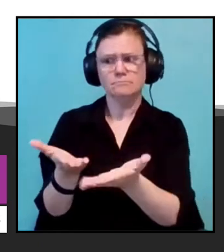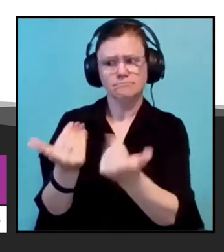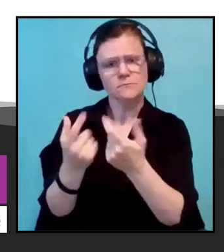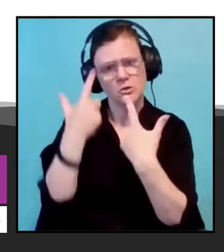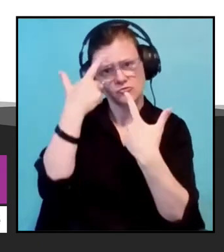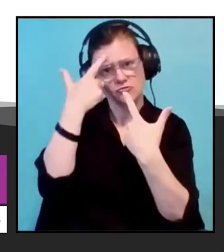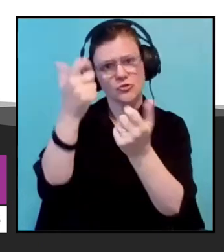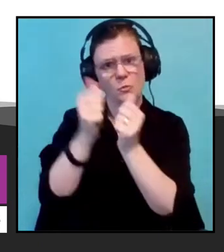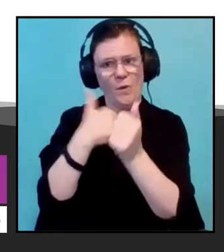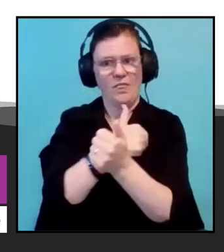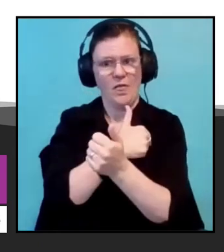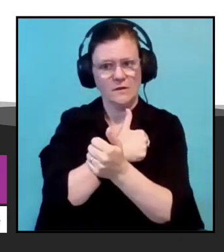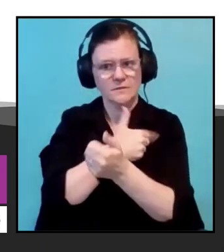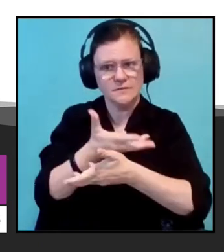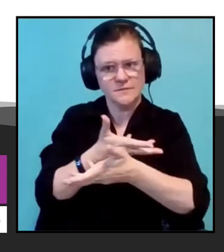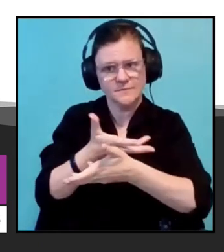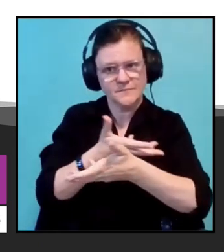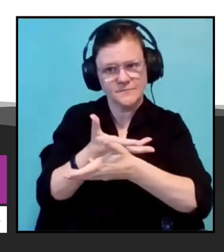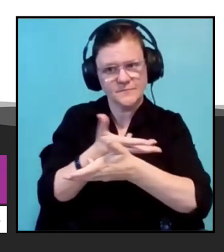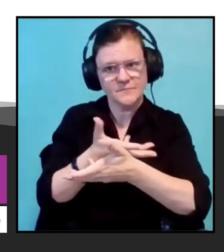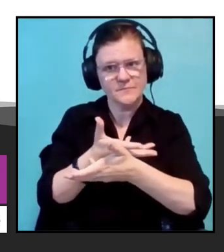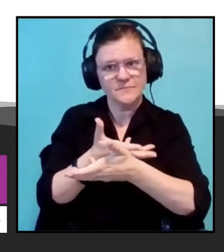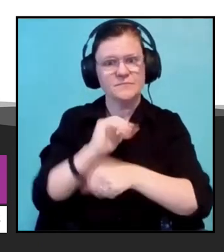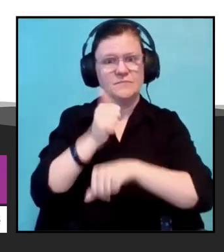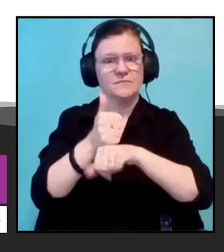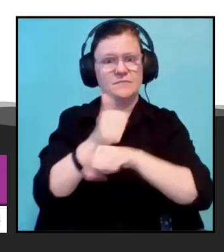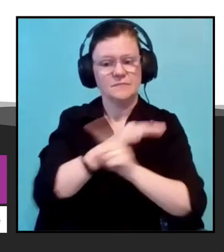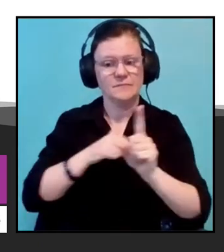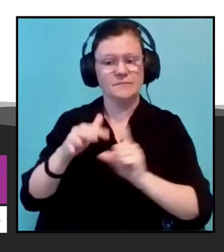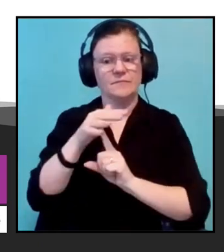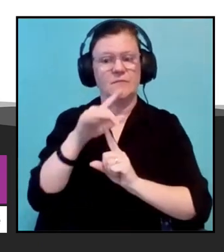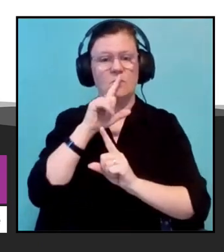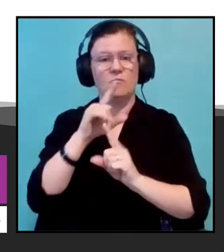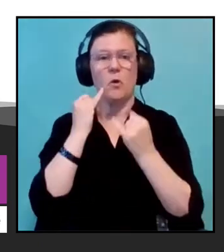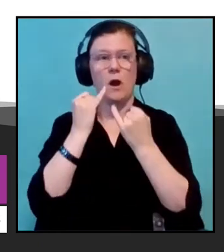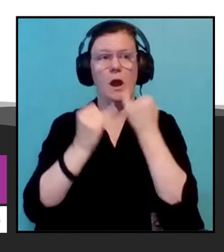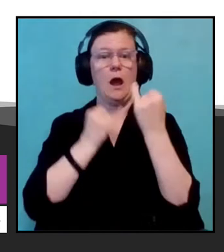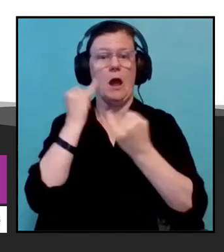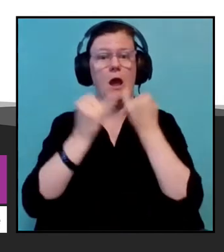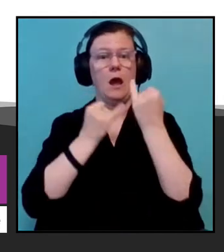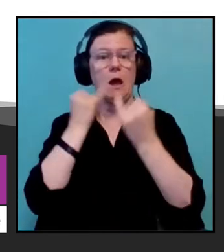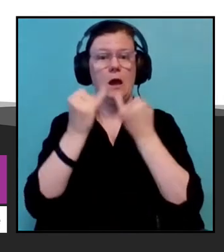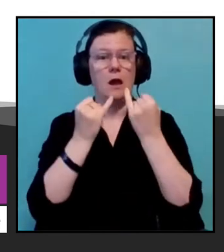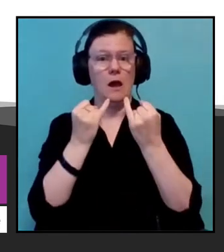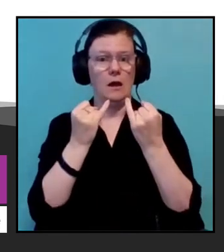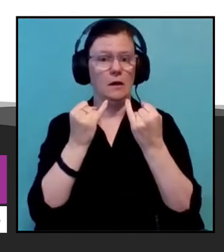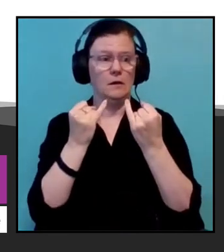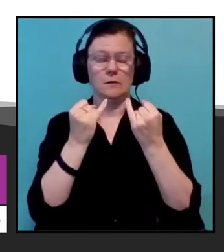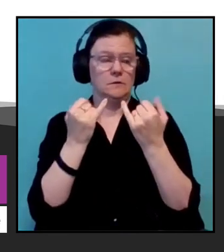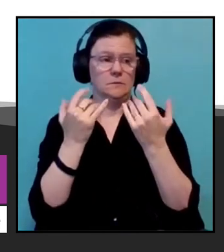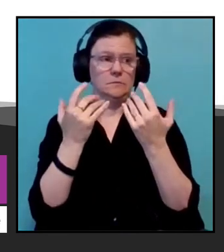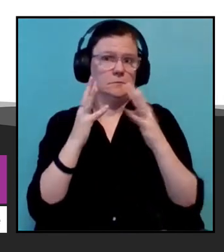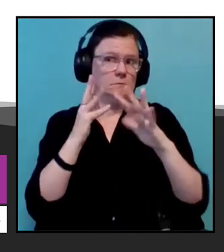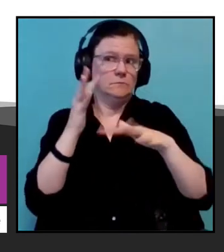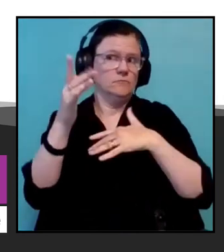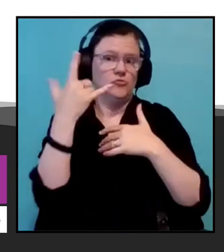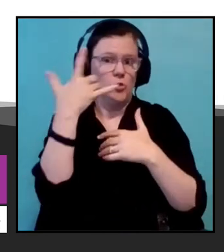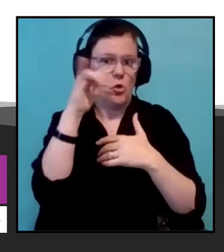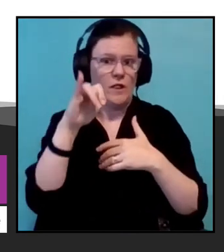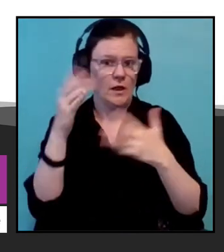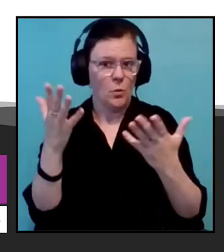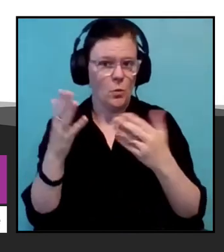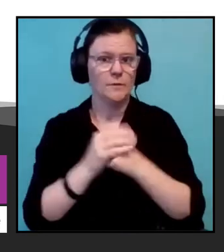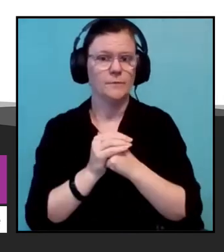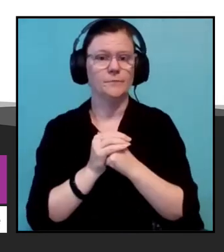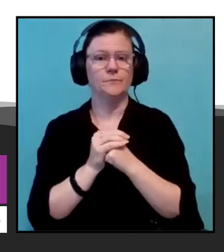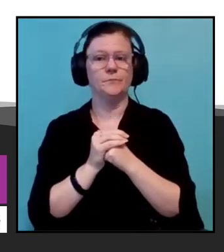us and to create a space for radical imagining of the future.